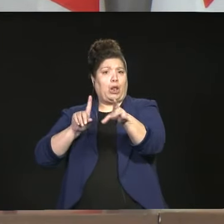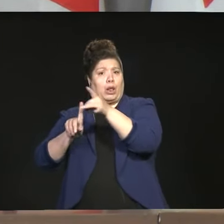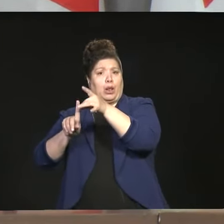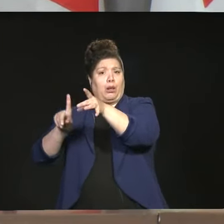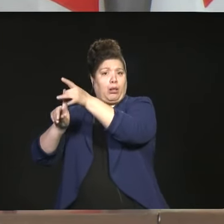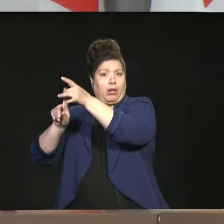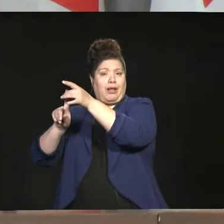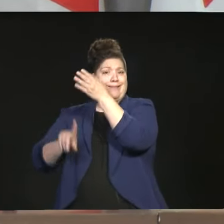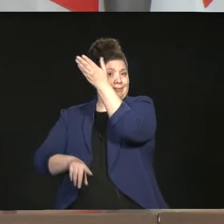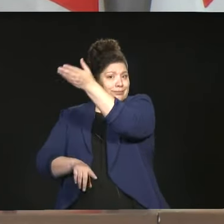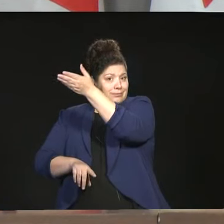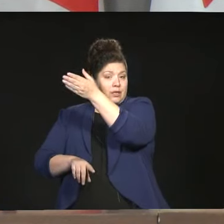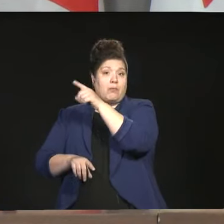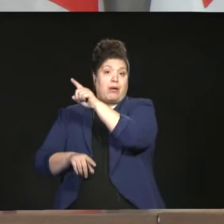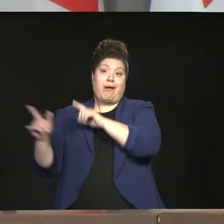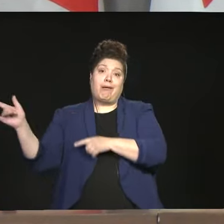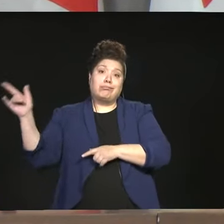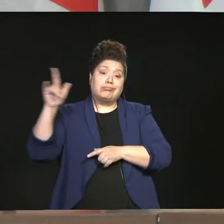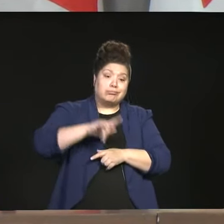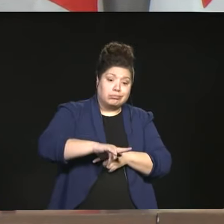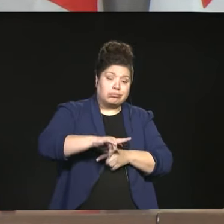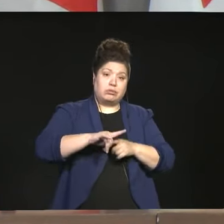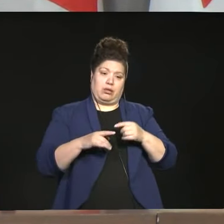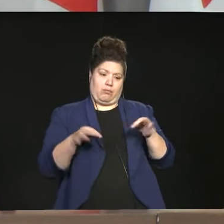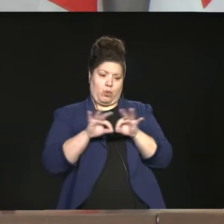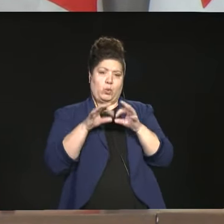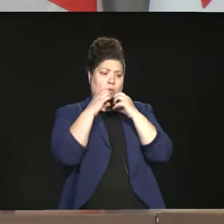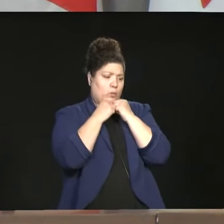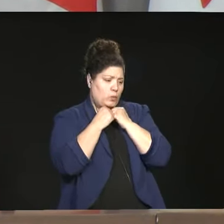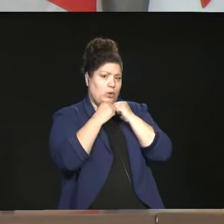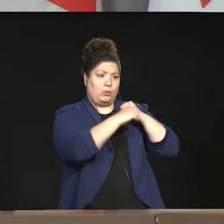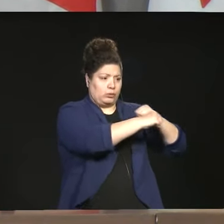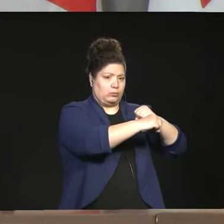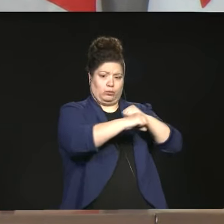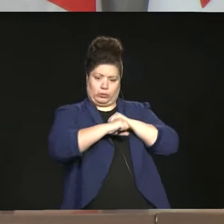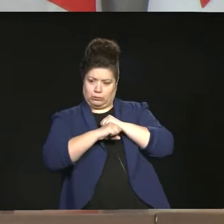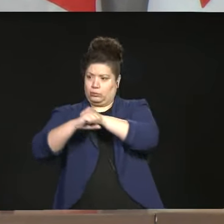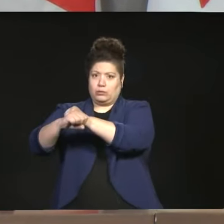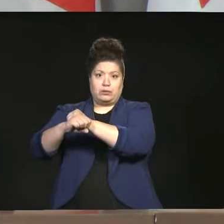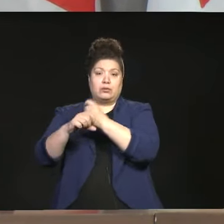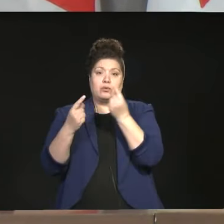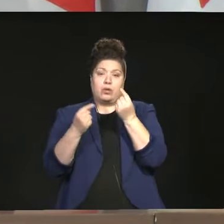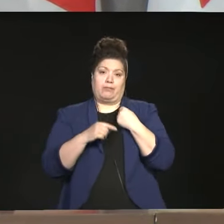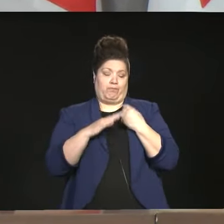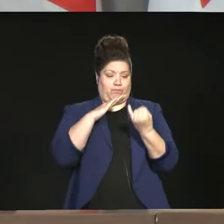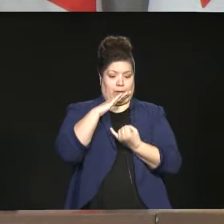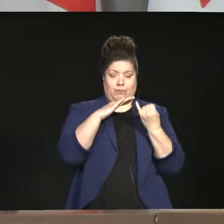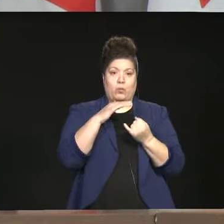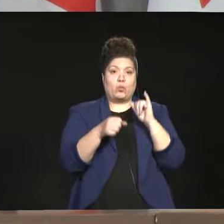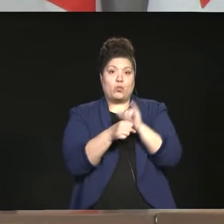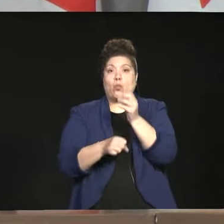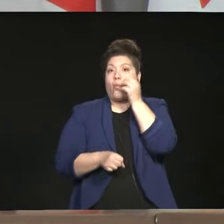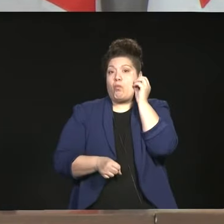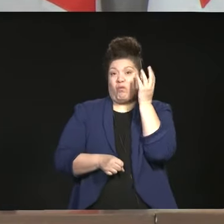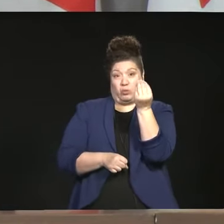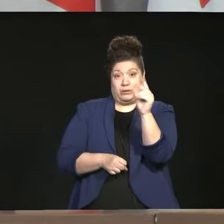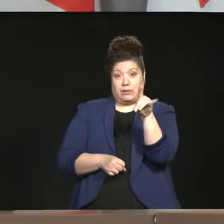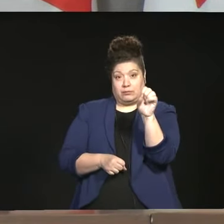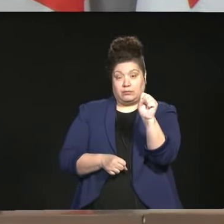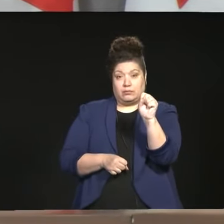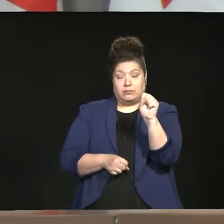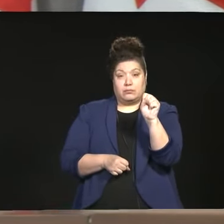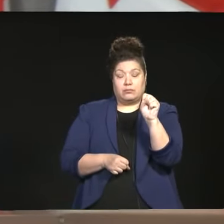protect your fellow Canadians by self-isolating for 14 days. So this is just an appropriate step, certainly from a public health perspective.